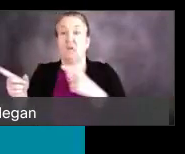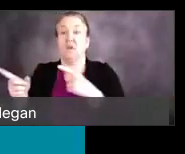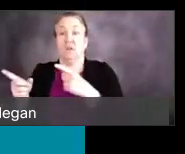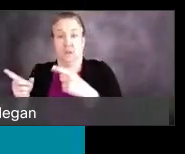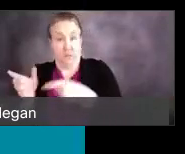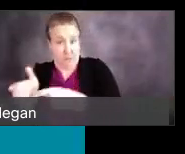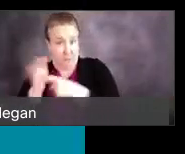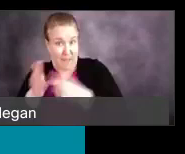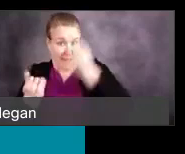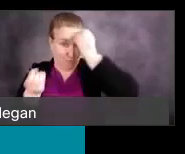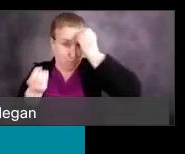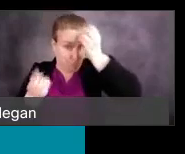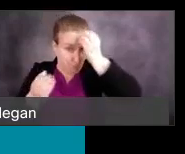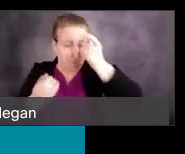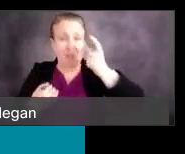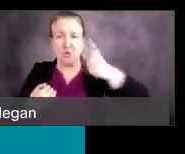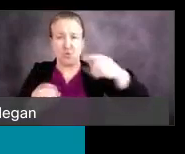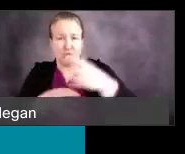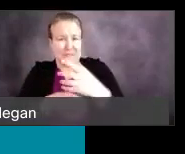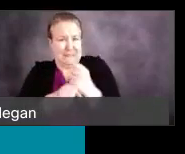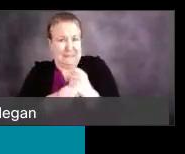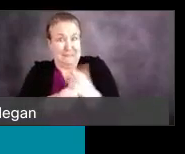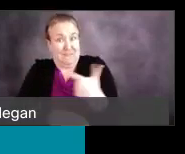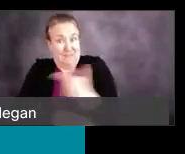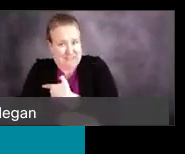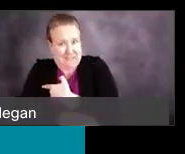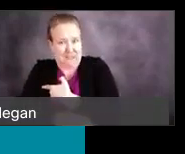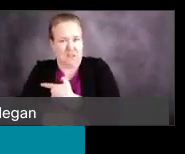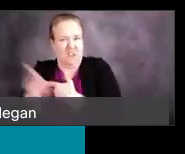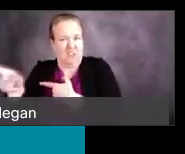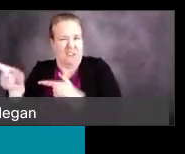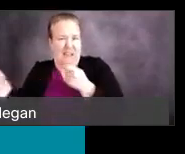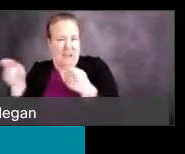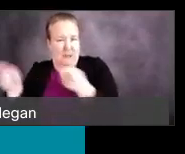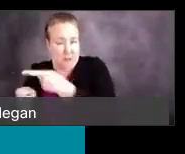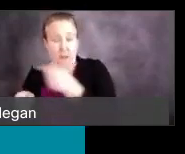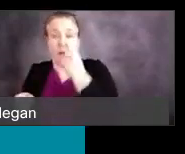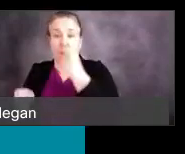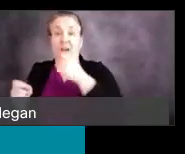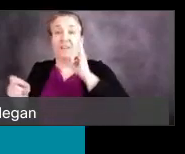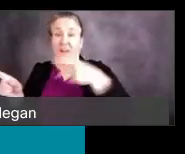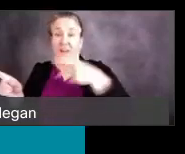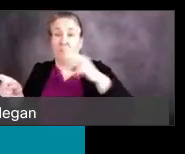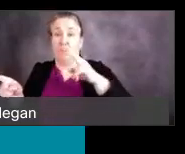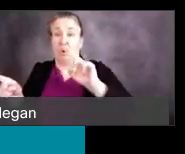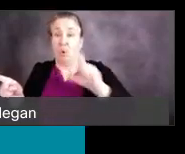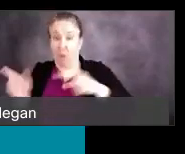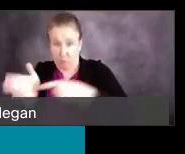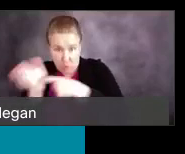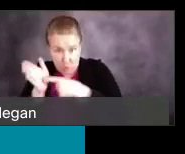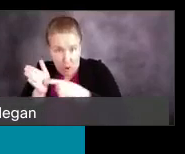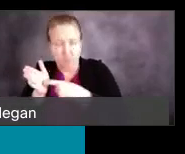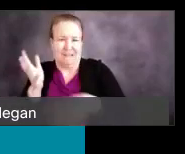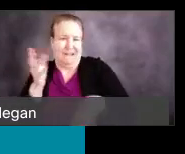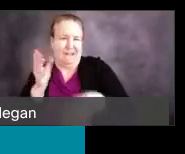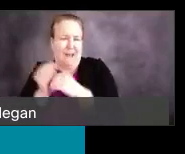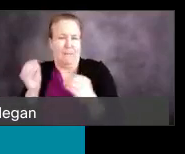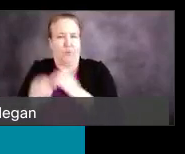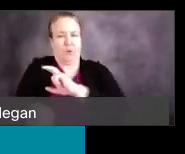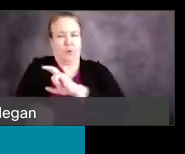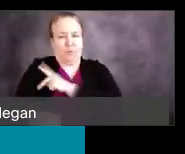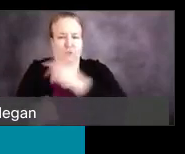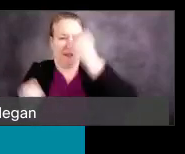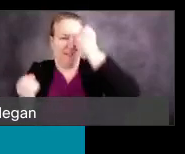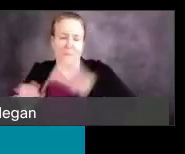mandated reporting that you have received a vaccine. The PrepMod portal requires that you submit additional personal